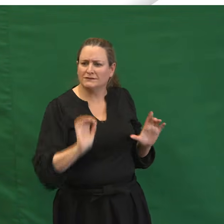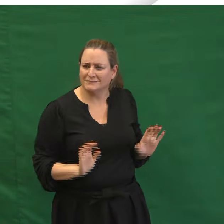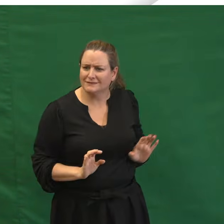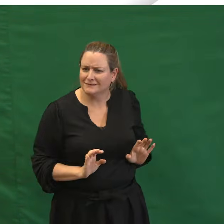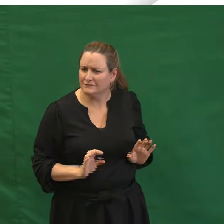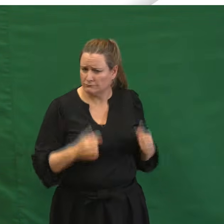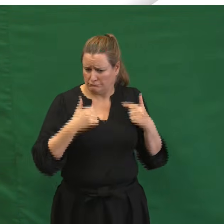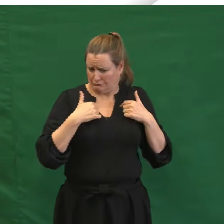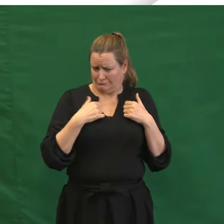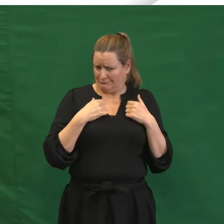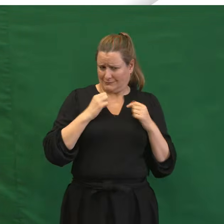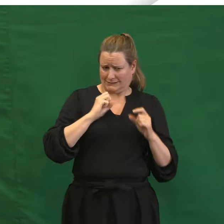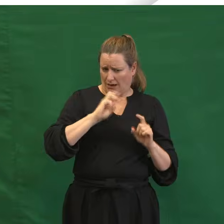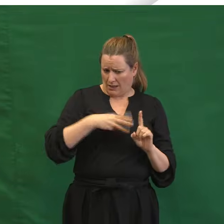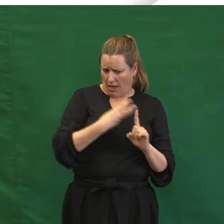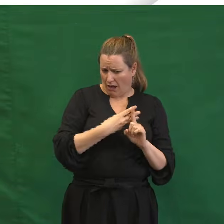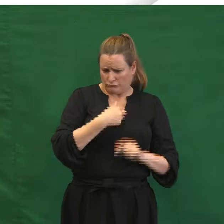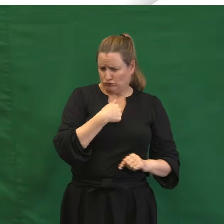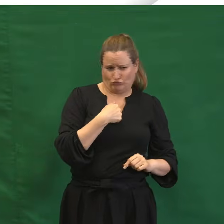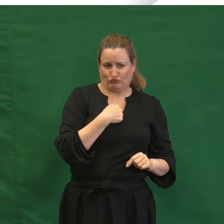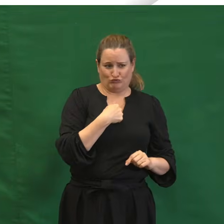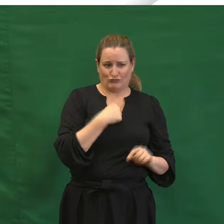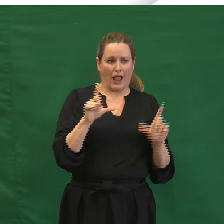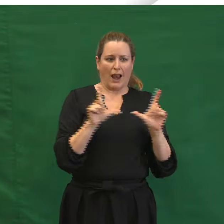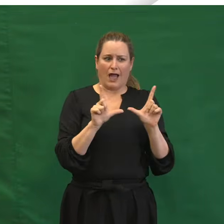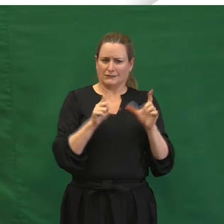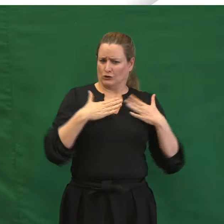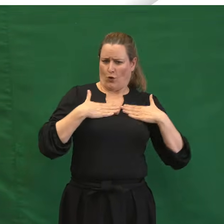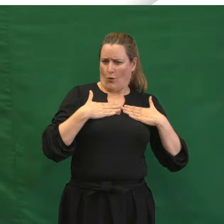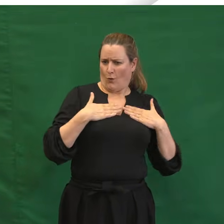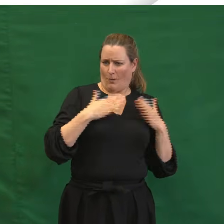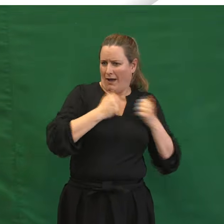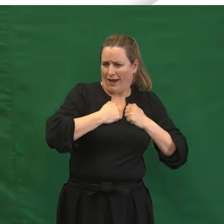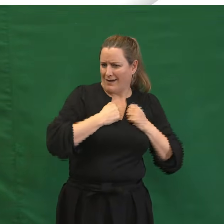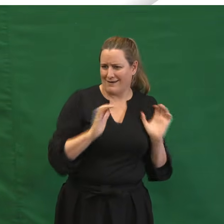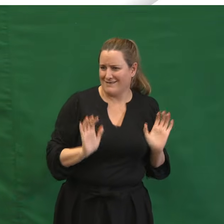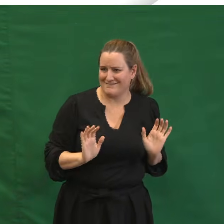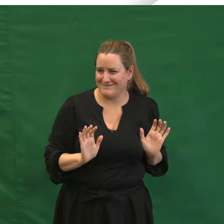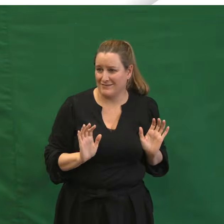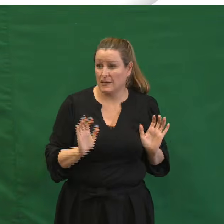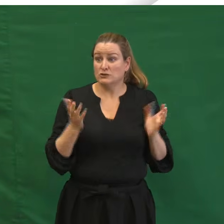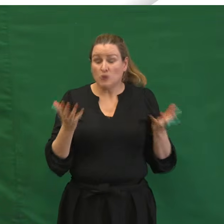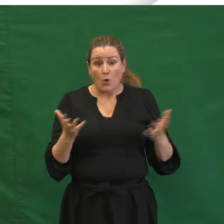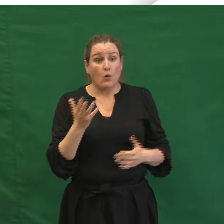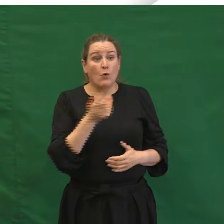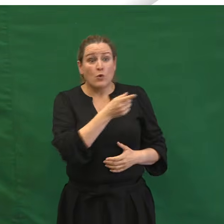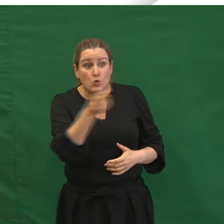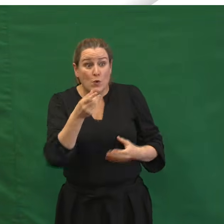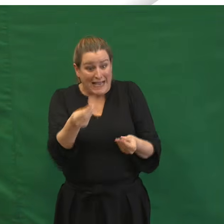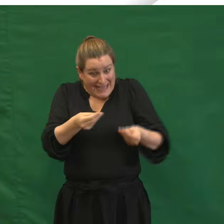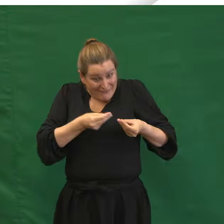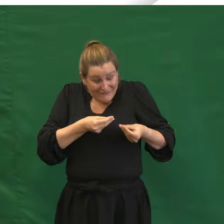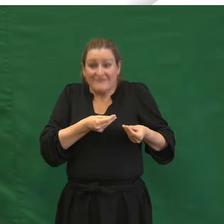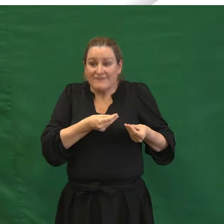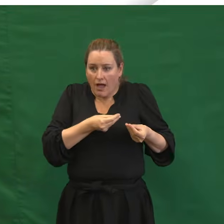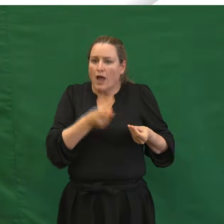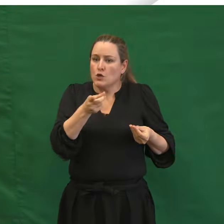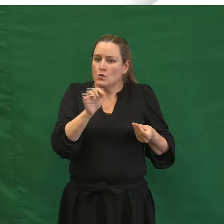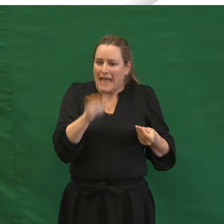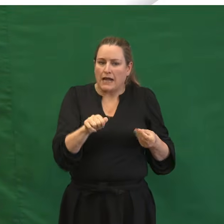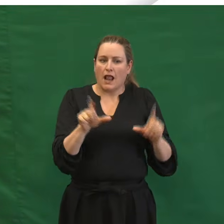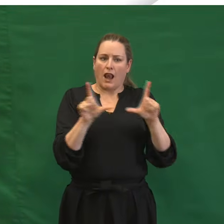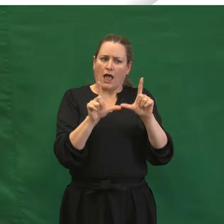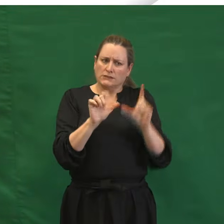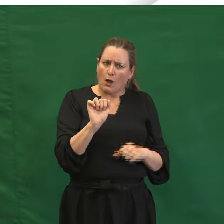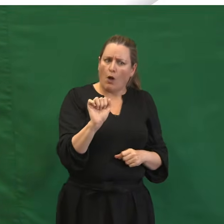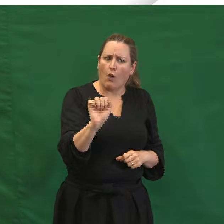a research perspective, we would appreciate if people are able to license it in a way that building blocks can be created, so you can create